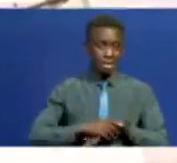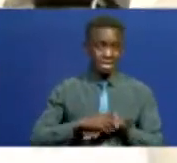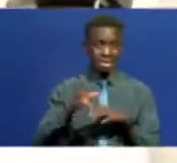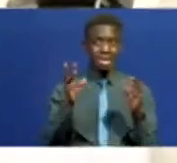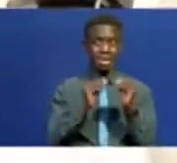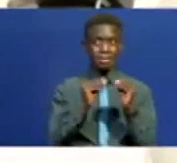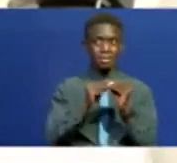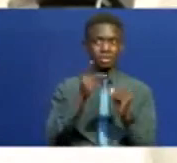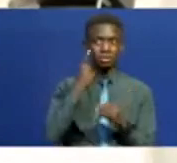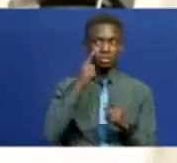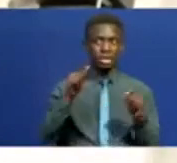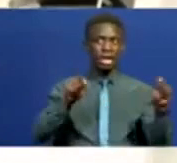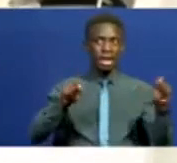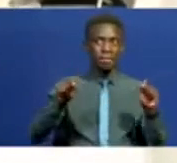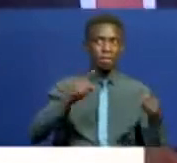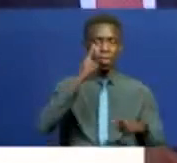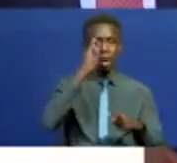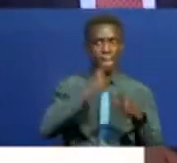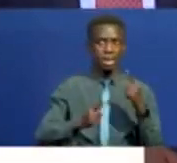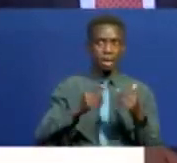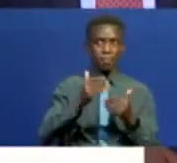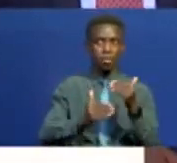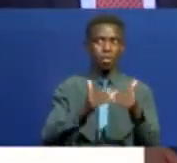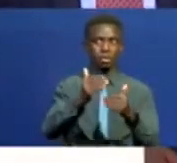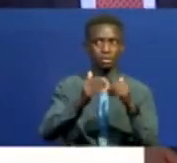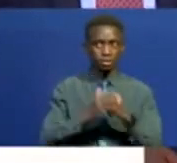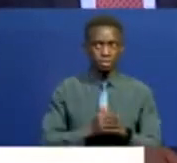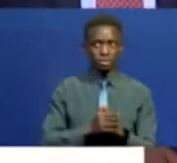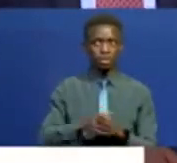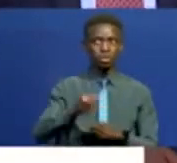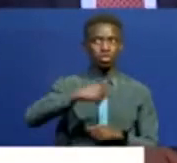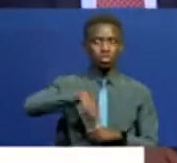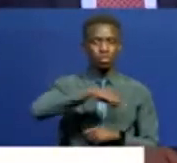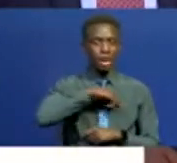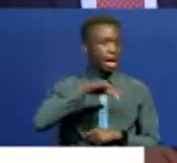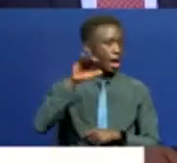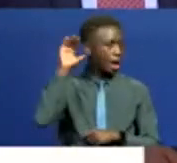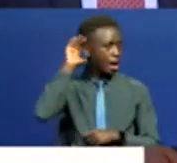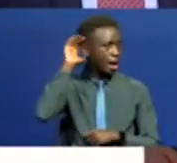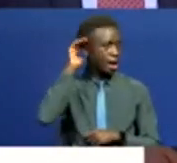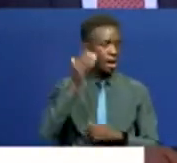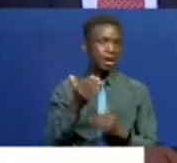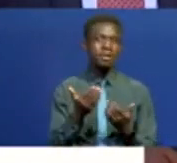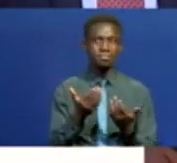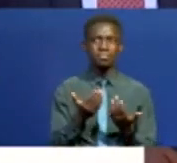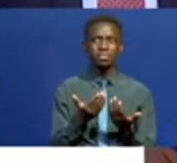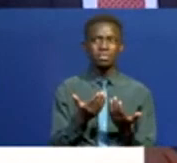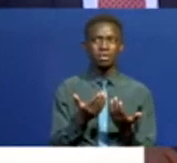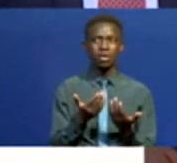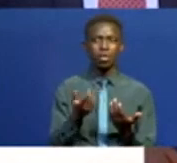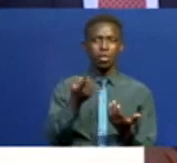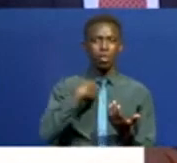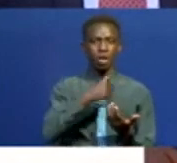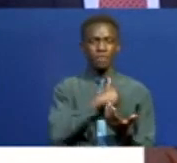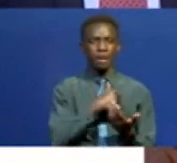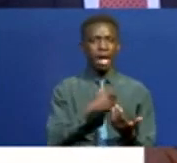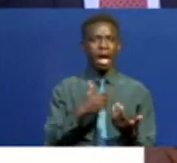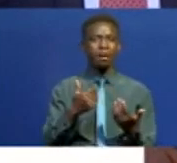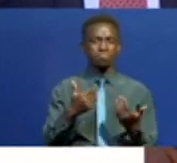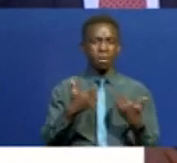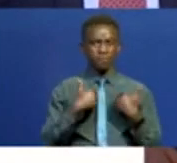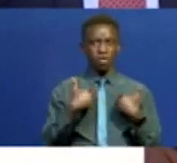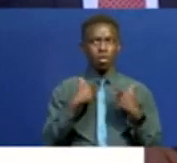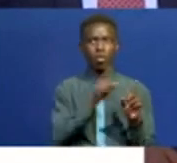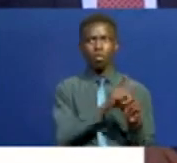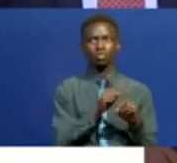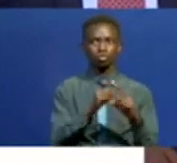the administration's one-year progress. We have had a candid, open, and robust conversation